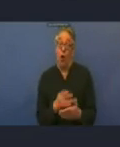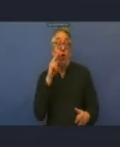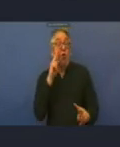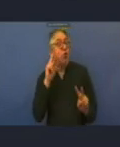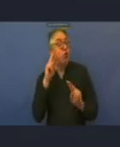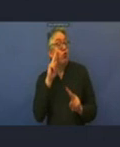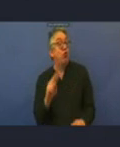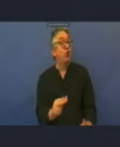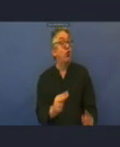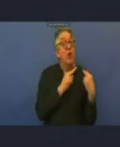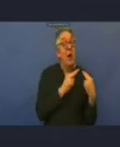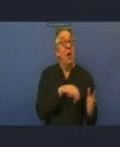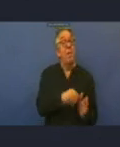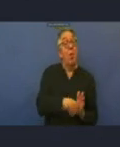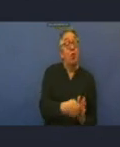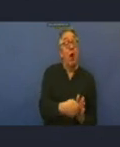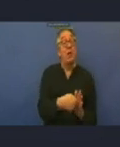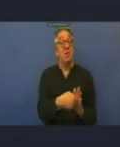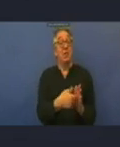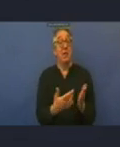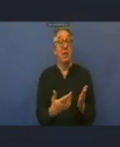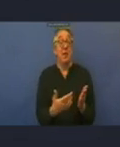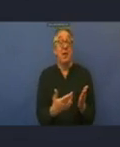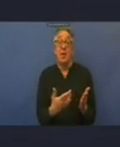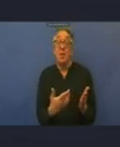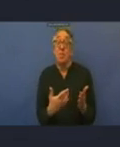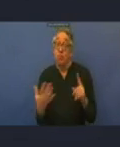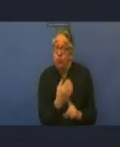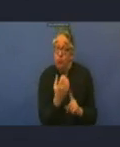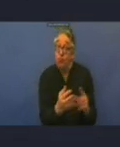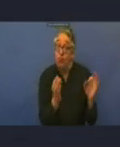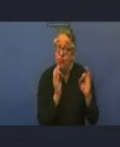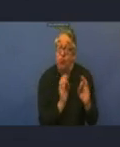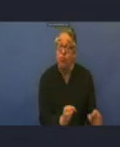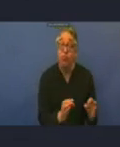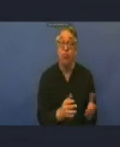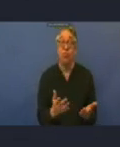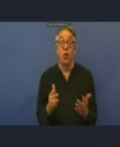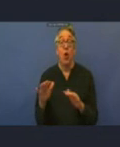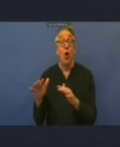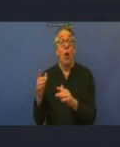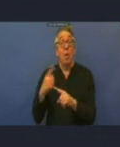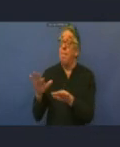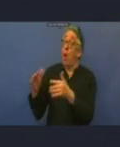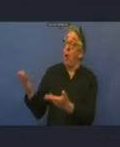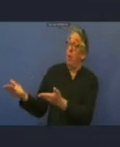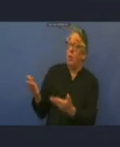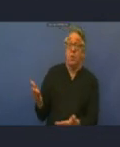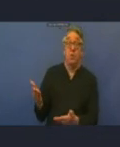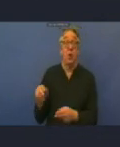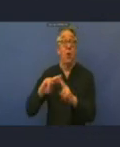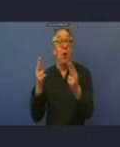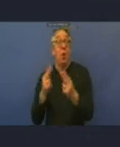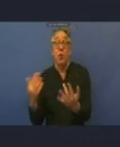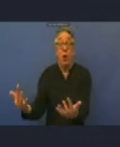member states and parliament what to do with what has been produced with projects. We interrupted a little bit